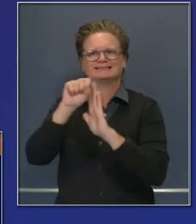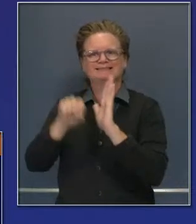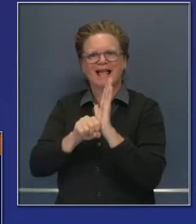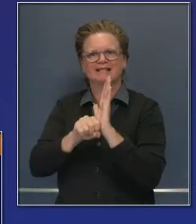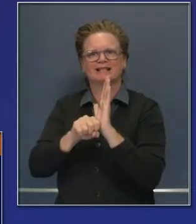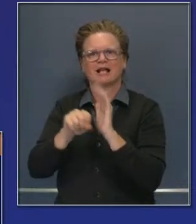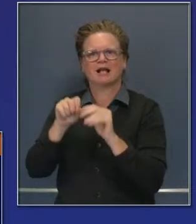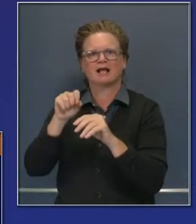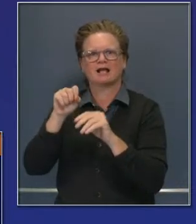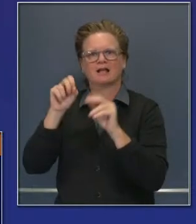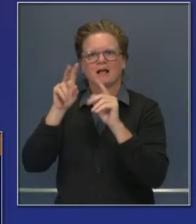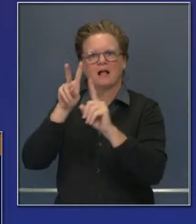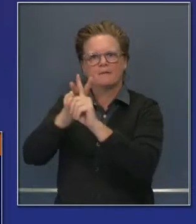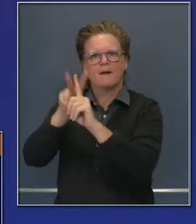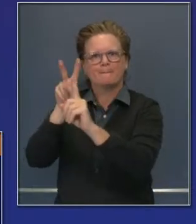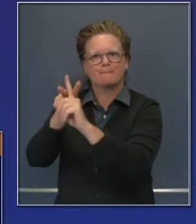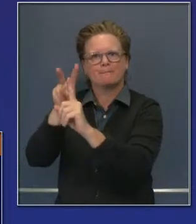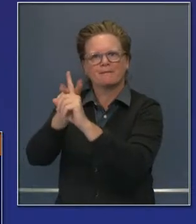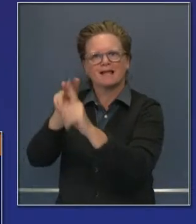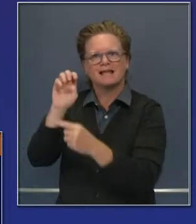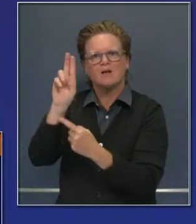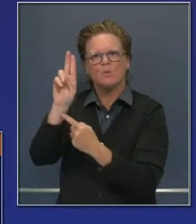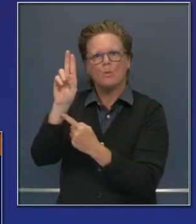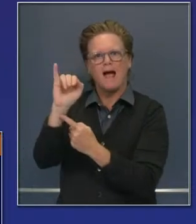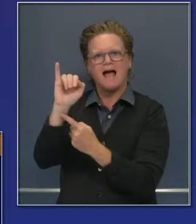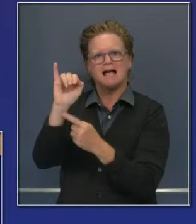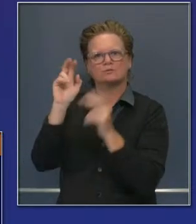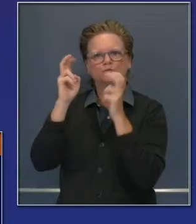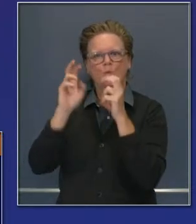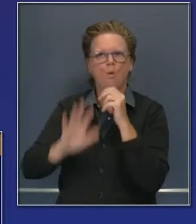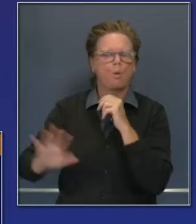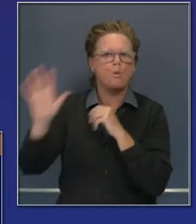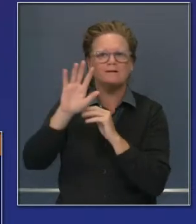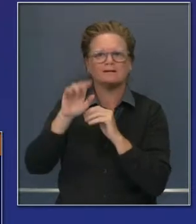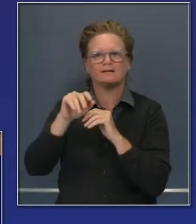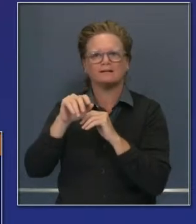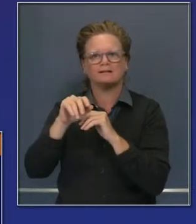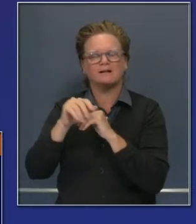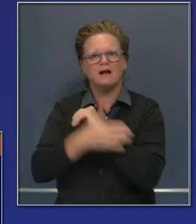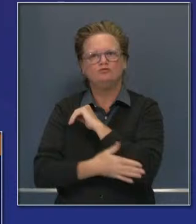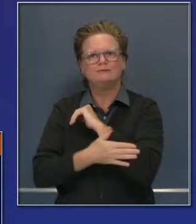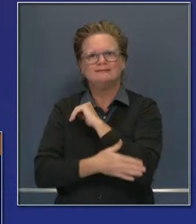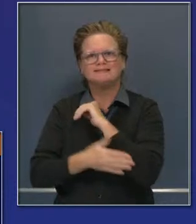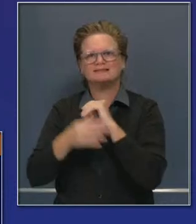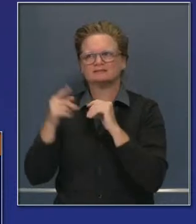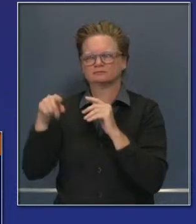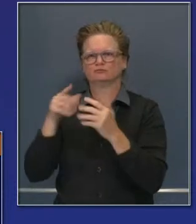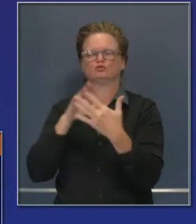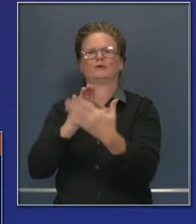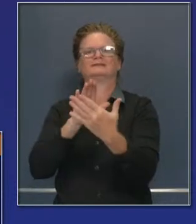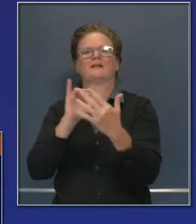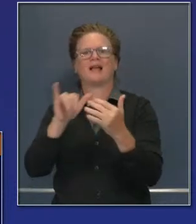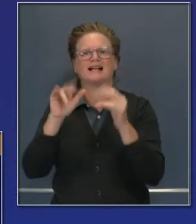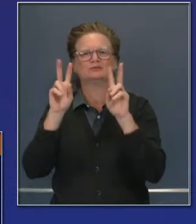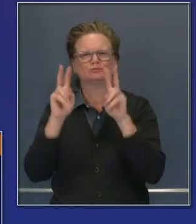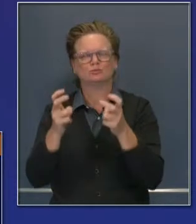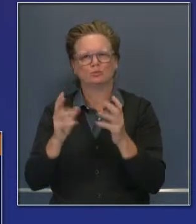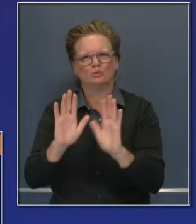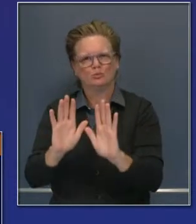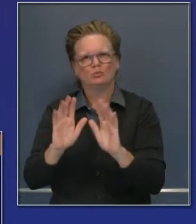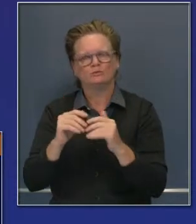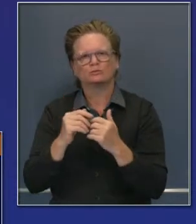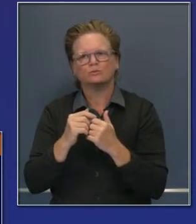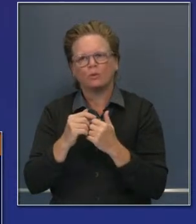adjudicating fraud. We've had fraud schemes all across the United States of America, disproportionately hitting states that have no